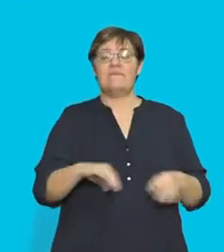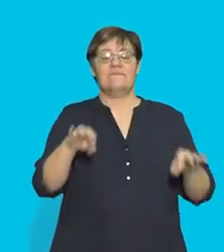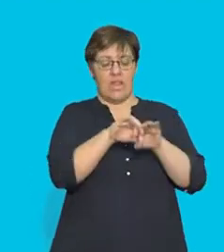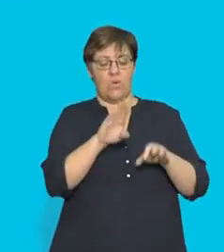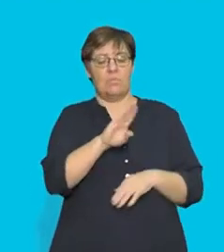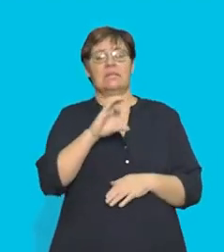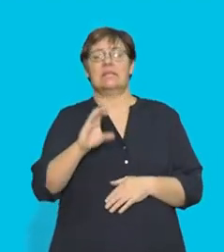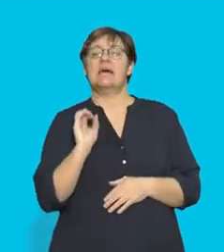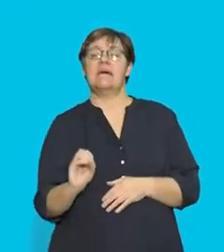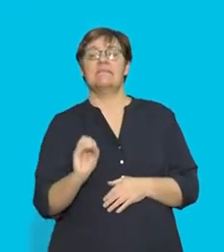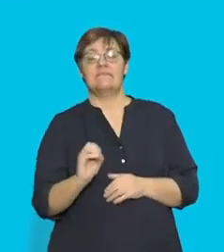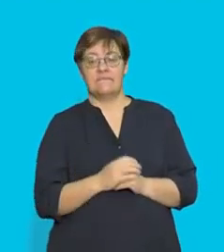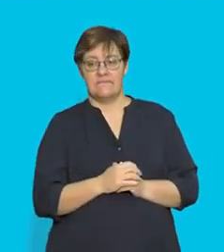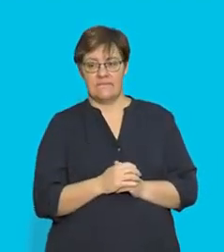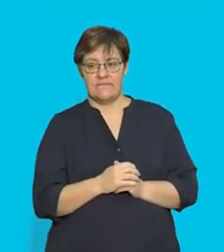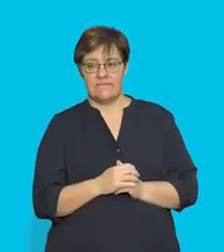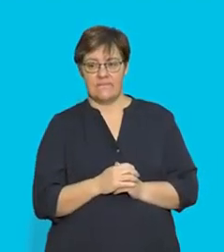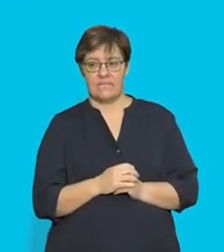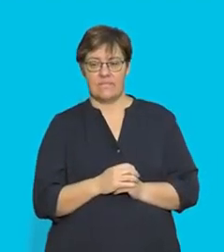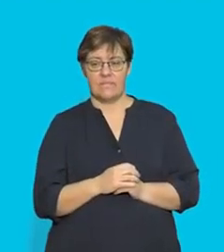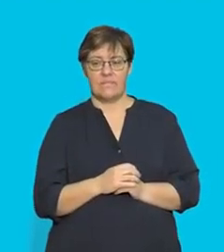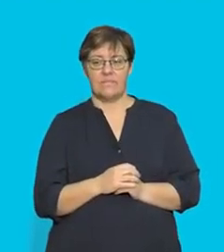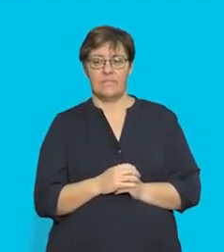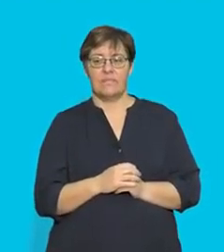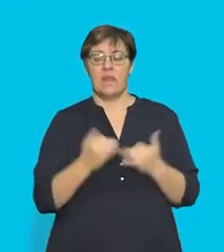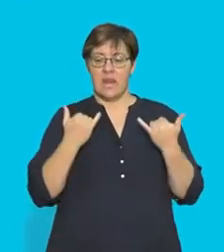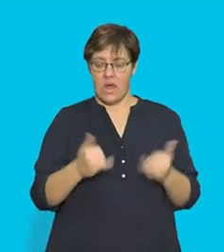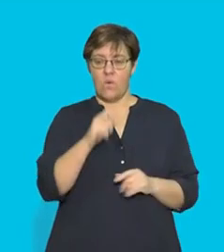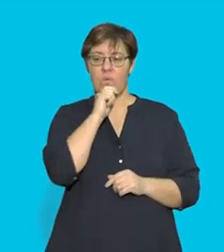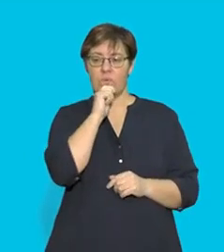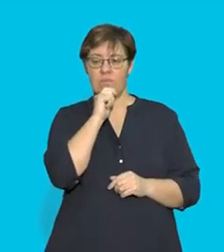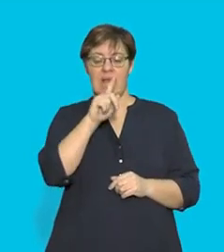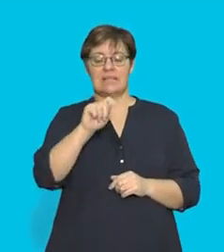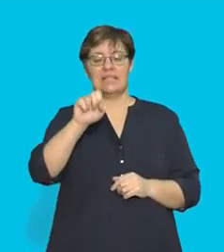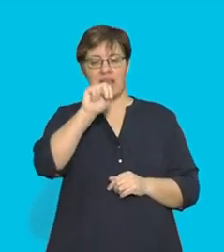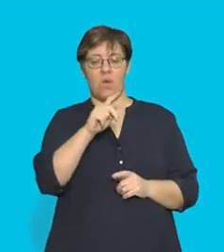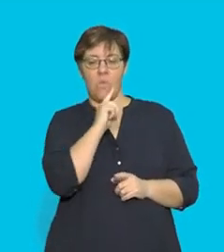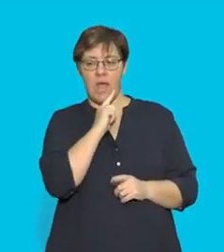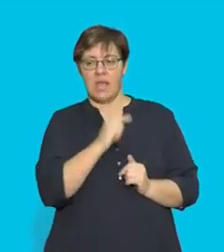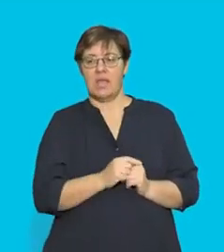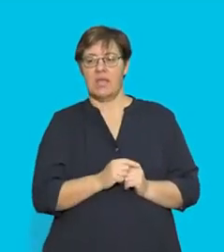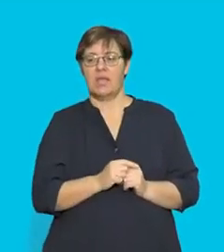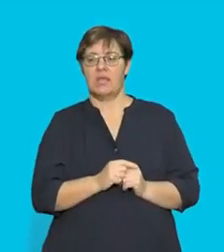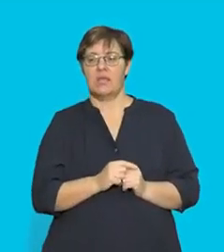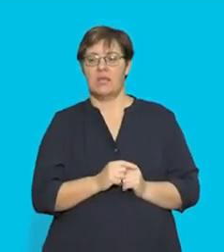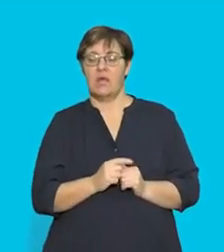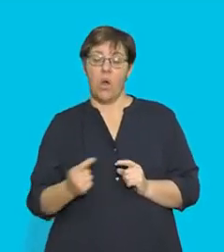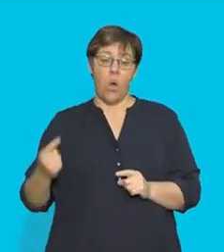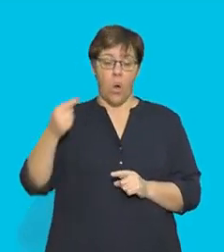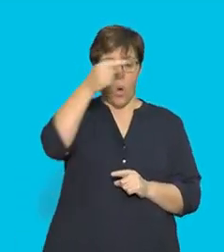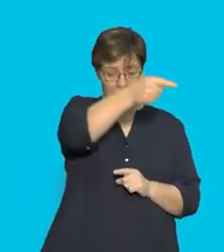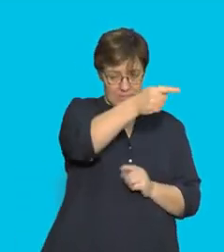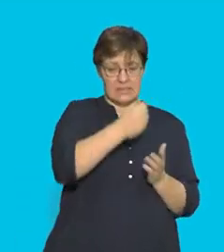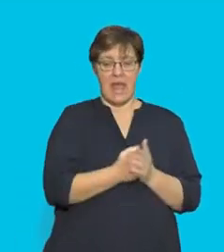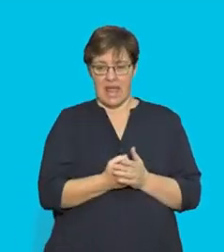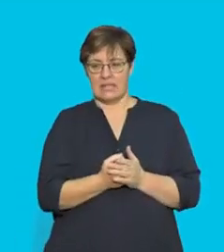for BC in our calculator stored, which is this value here. Okay, so we're going to use 10 because we've got opposite over adjacent. So we're